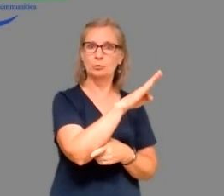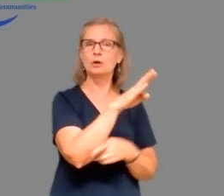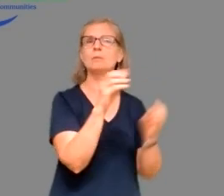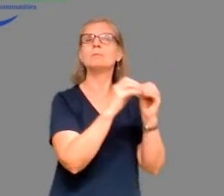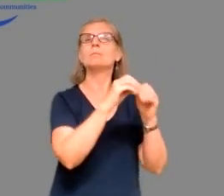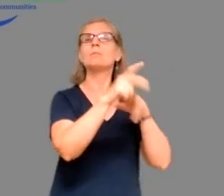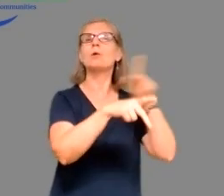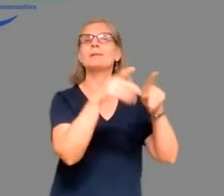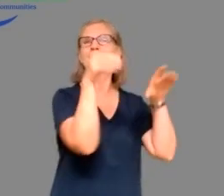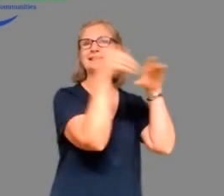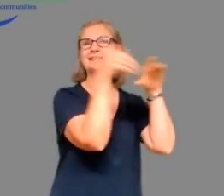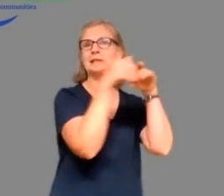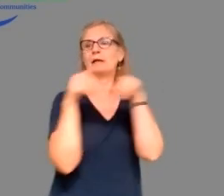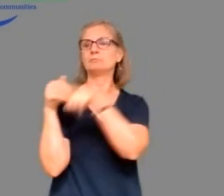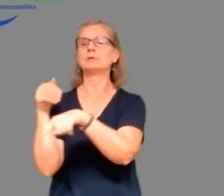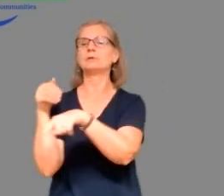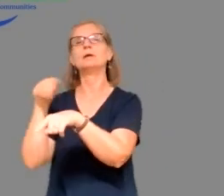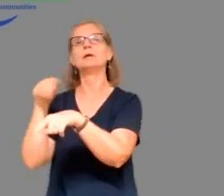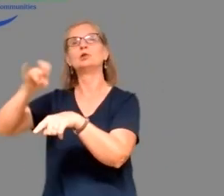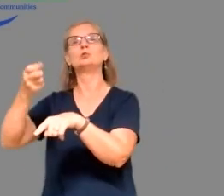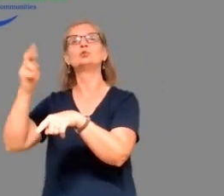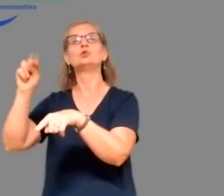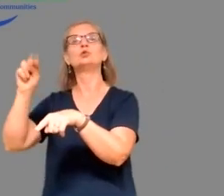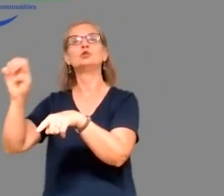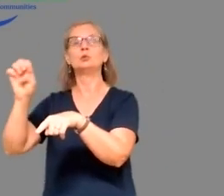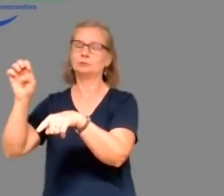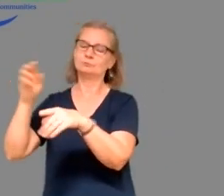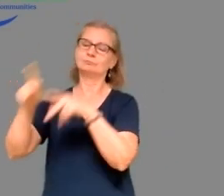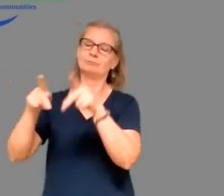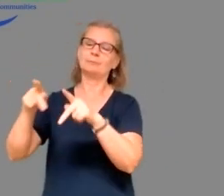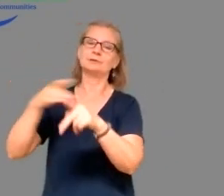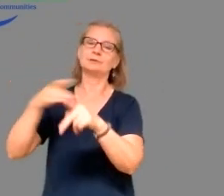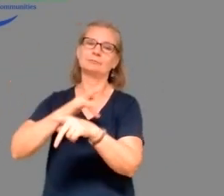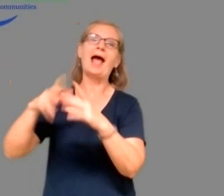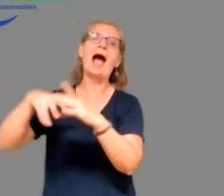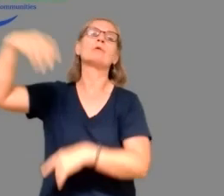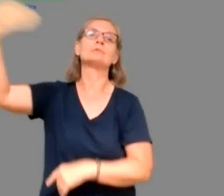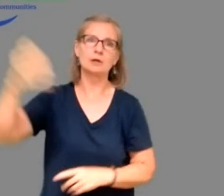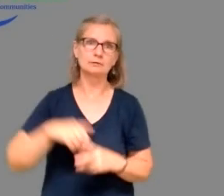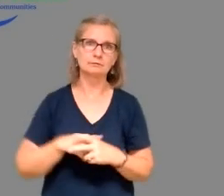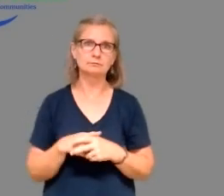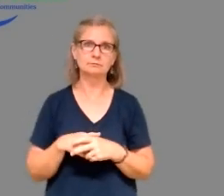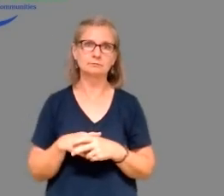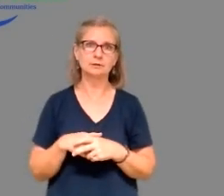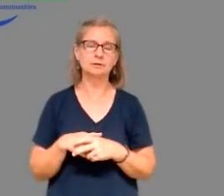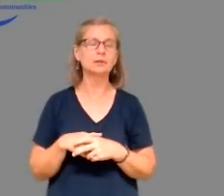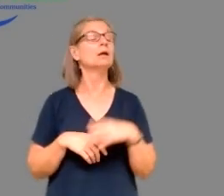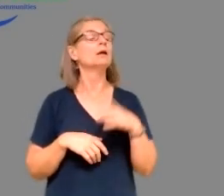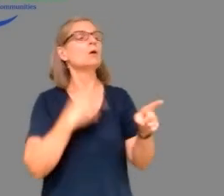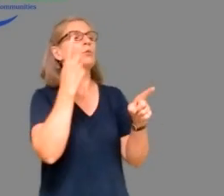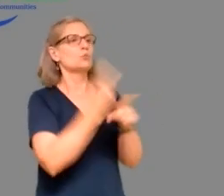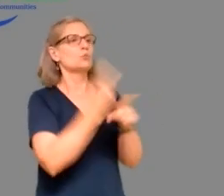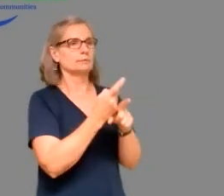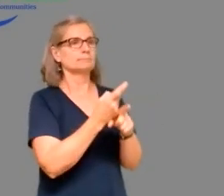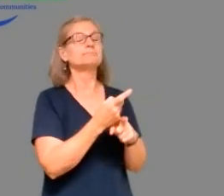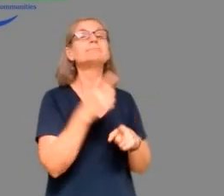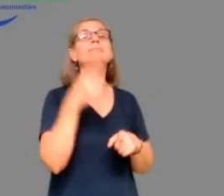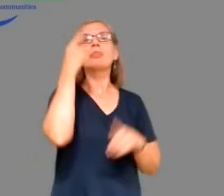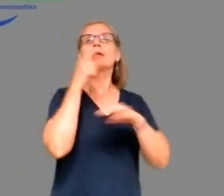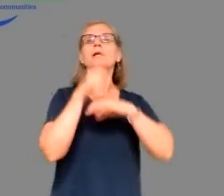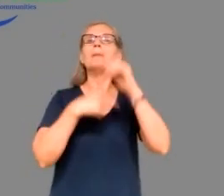Because if the outside temperature had a lot to do with it, I mean, you have to think about it. We live in Coos